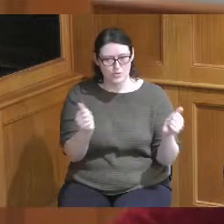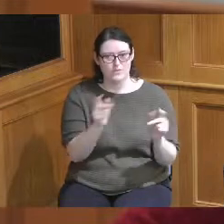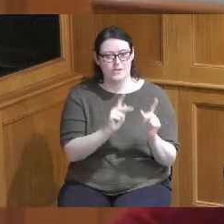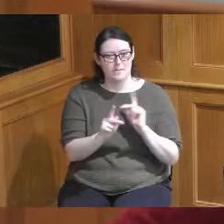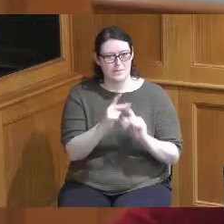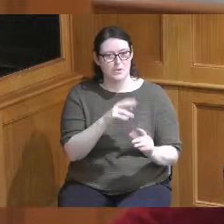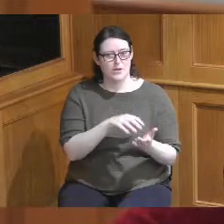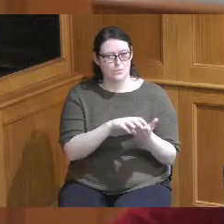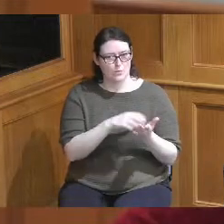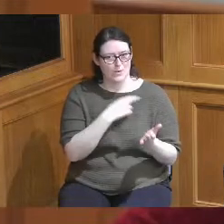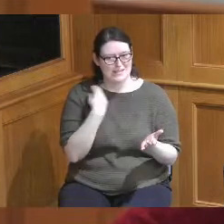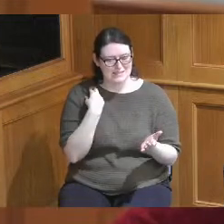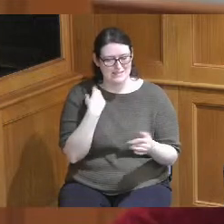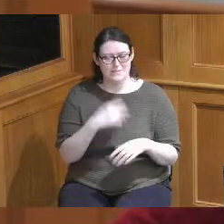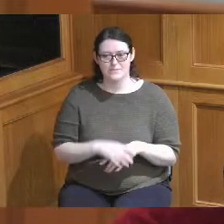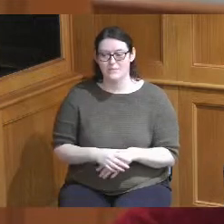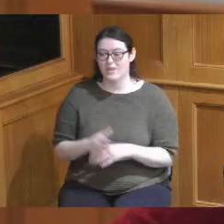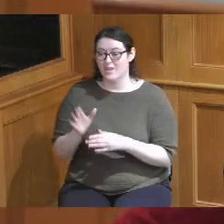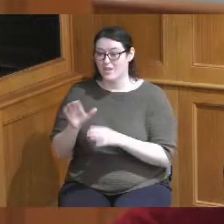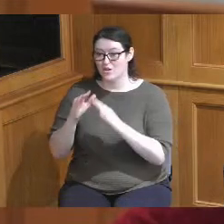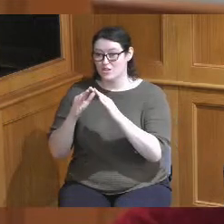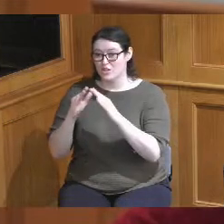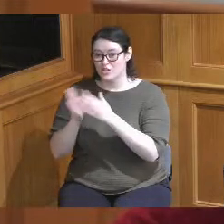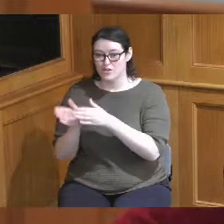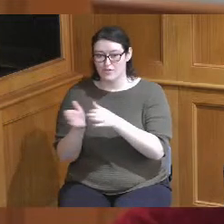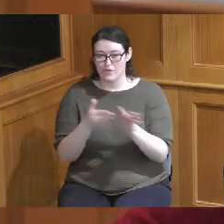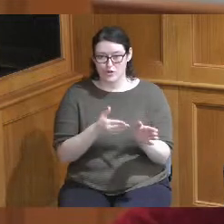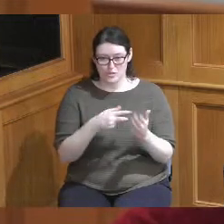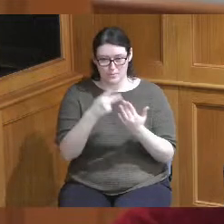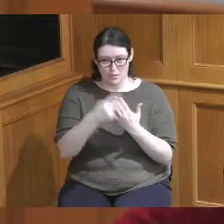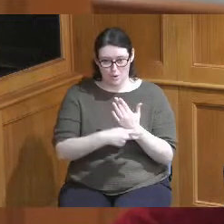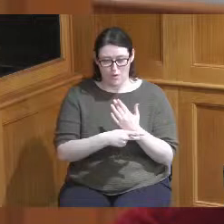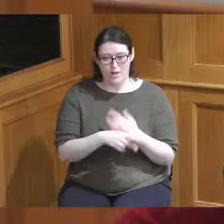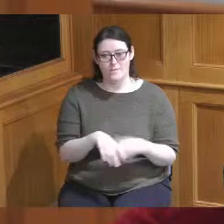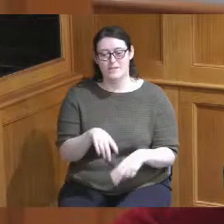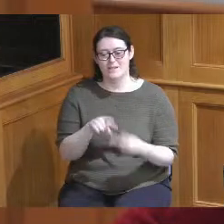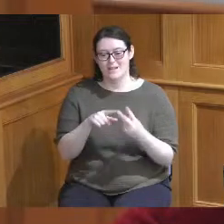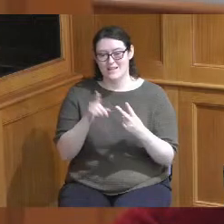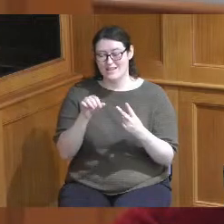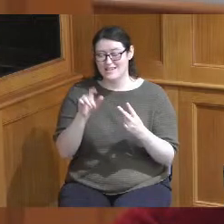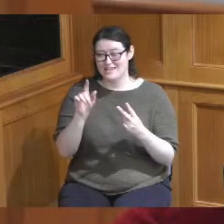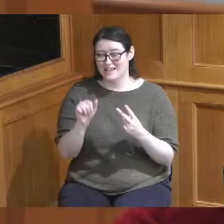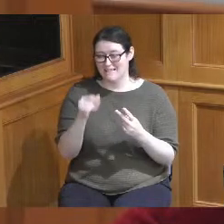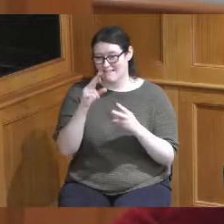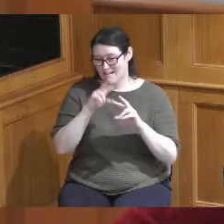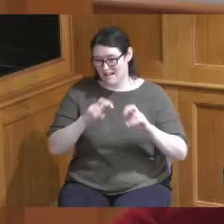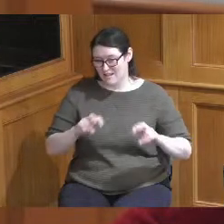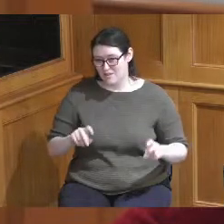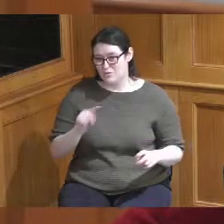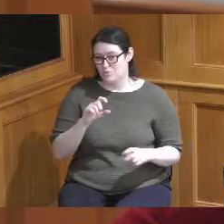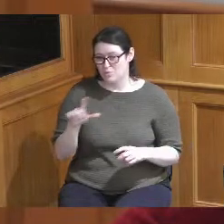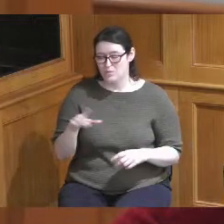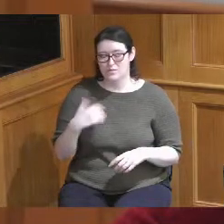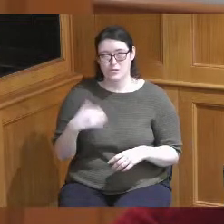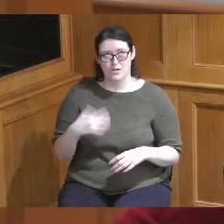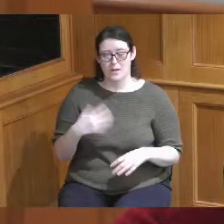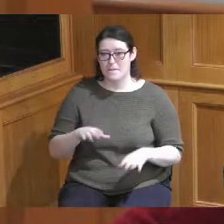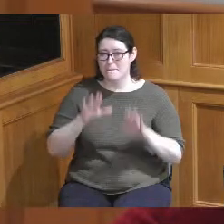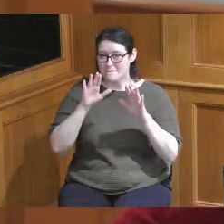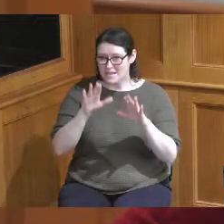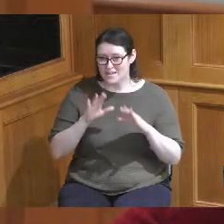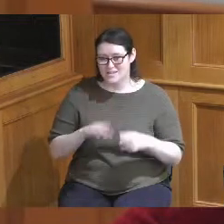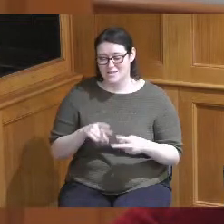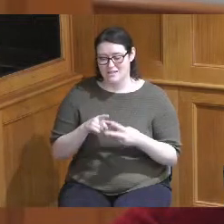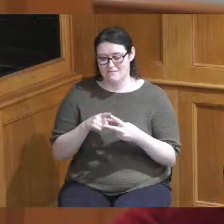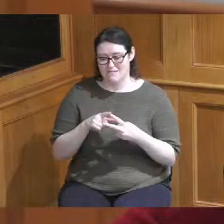effort, particularly through their shelter diversion program and their use of innovative data analysis tools. Their shelter diversion